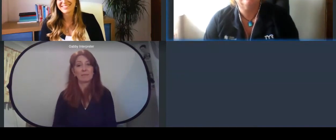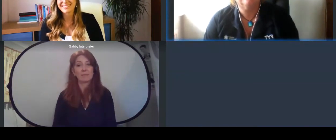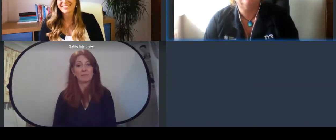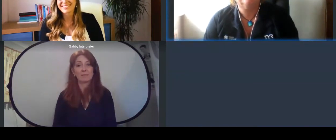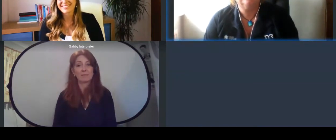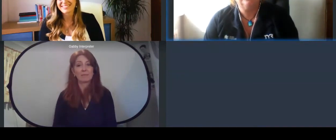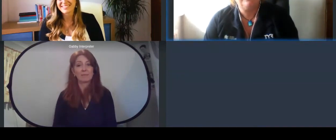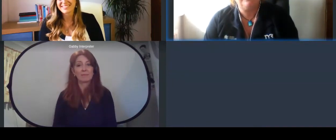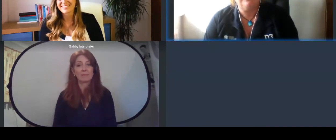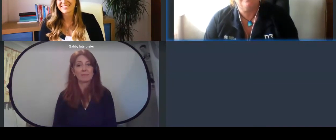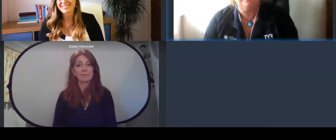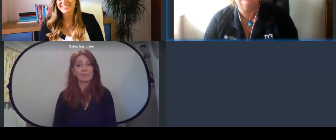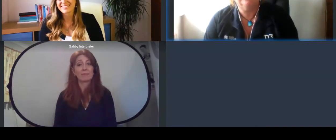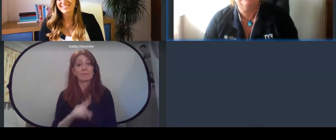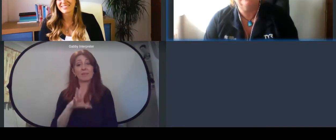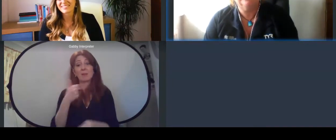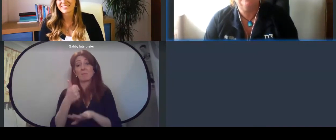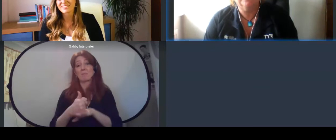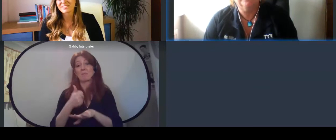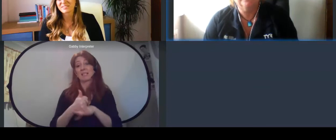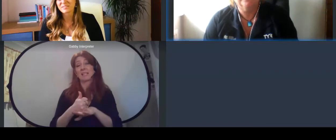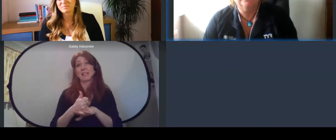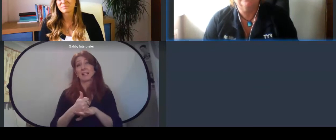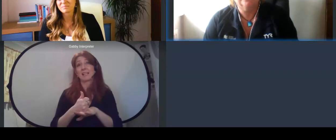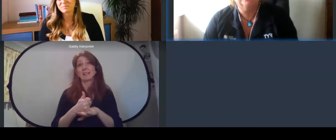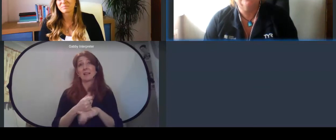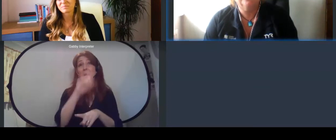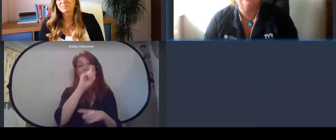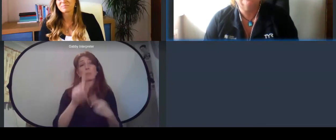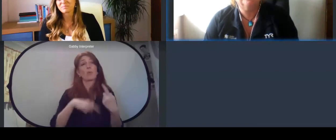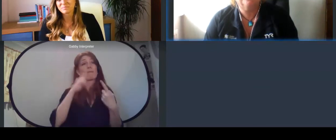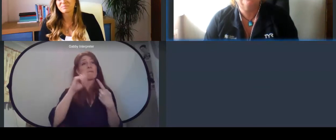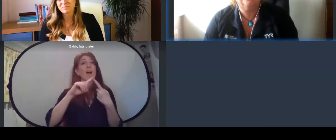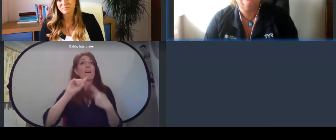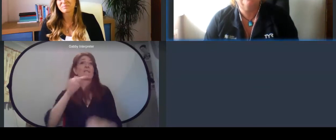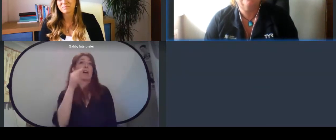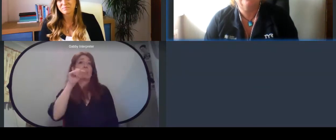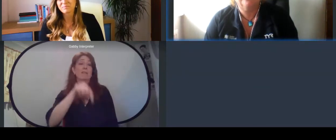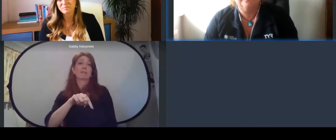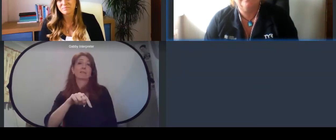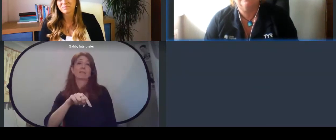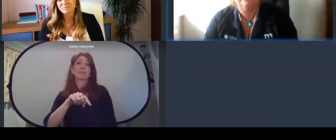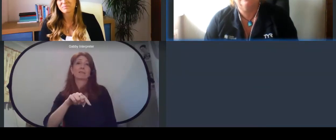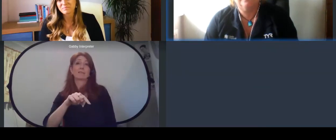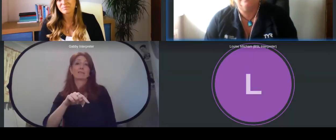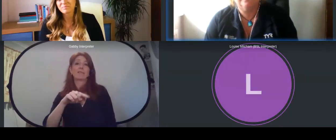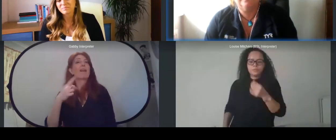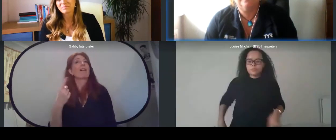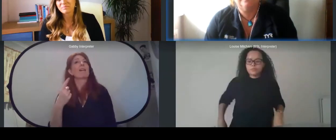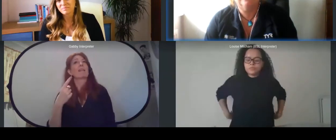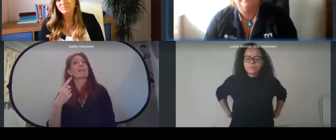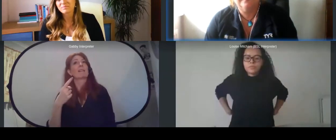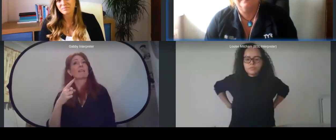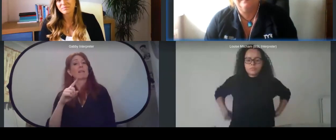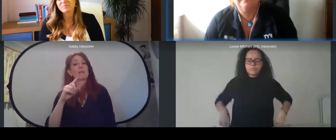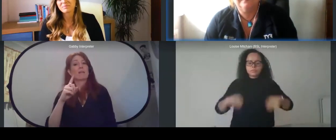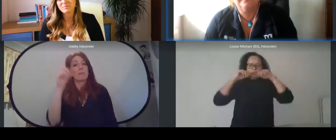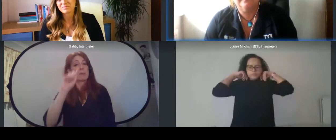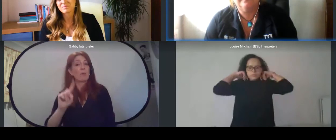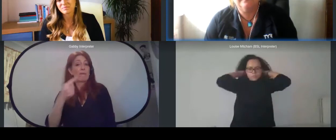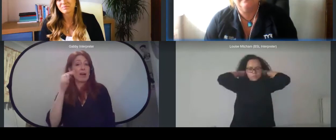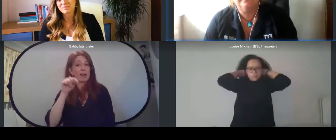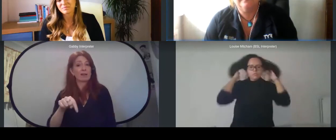with me, is basically people first, and then the tech support. If you don't do the bit first,